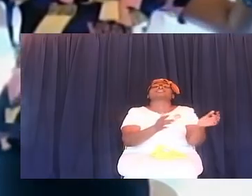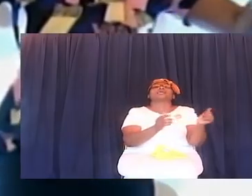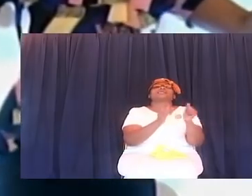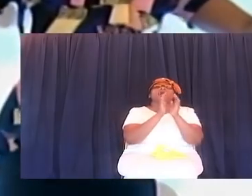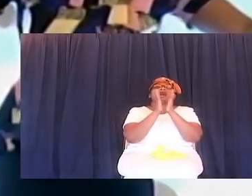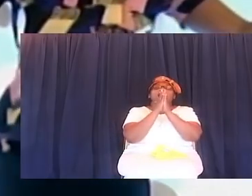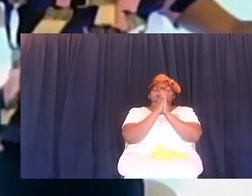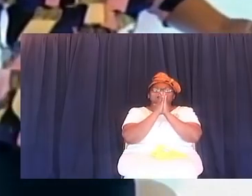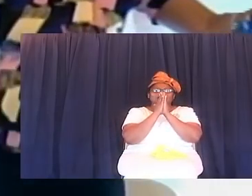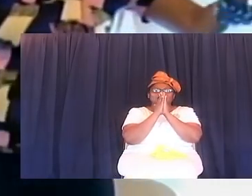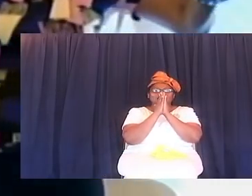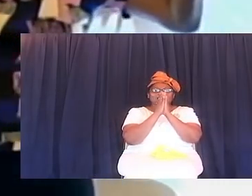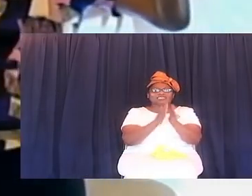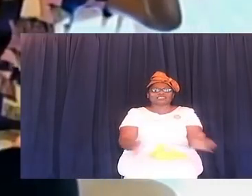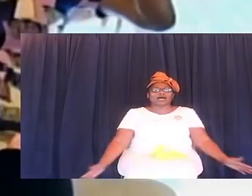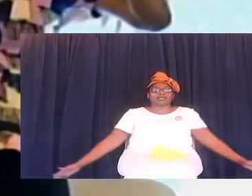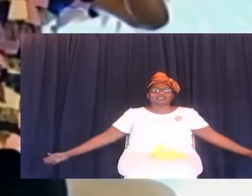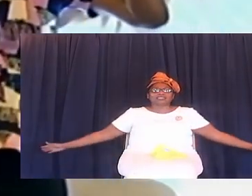Jesus.